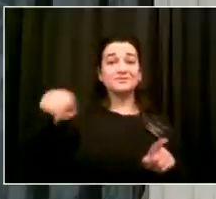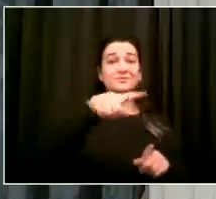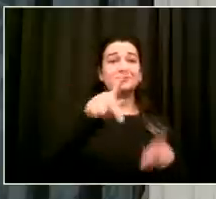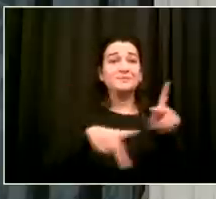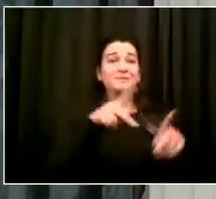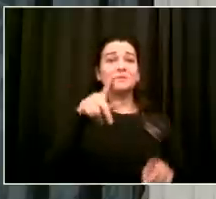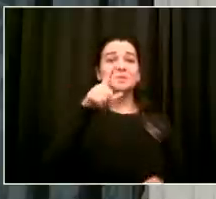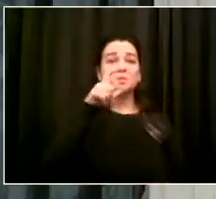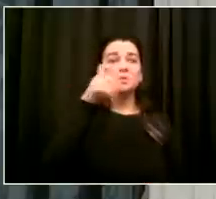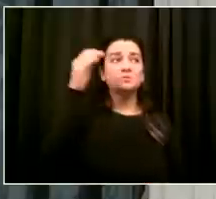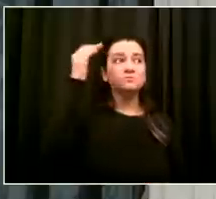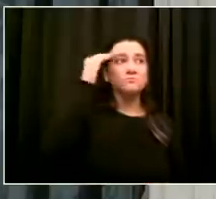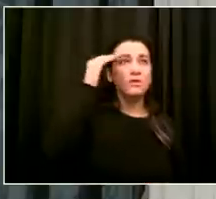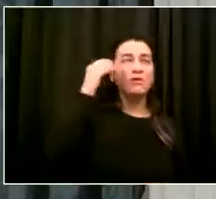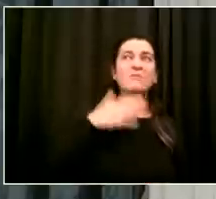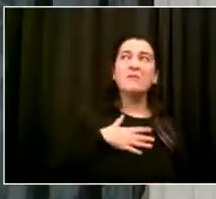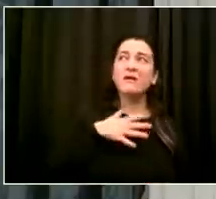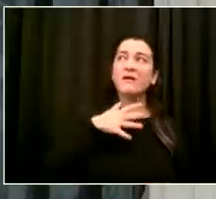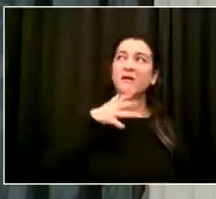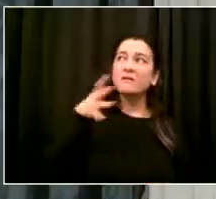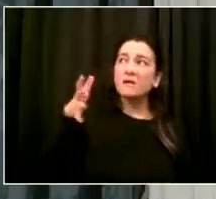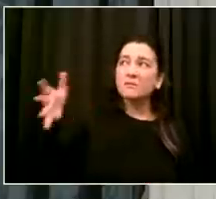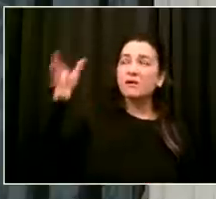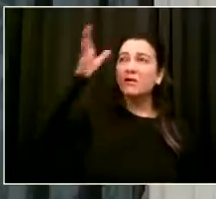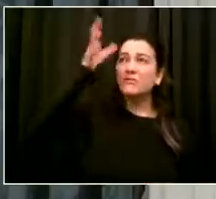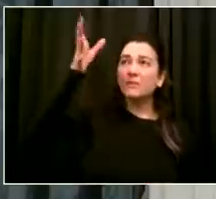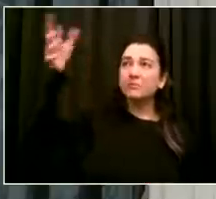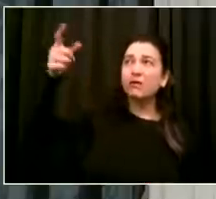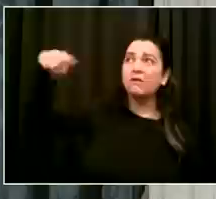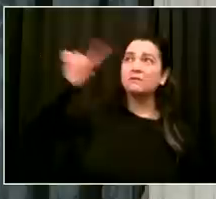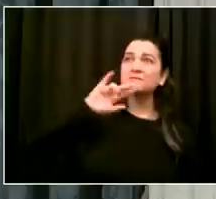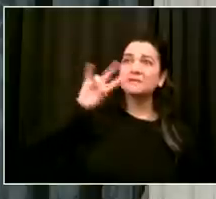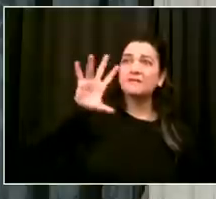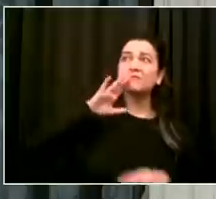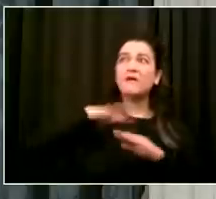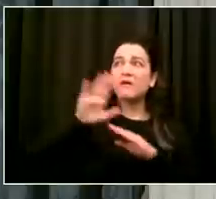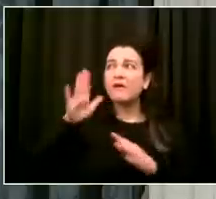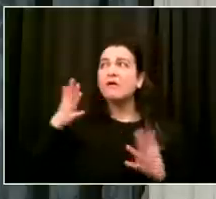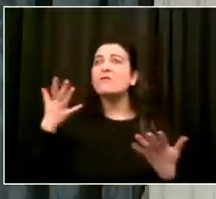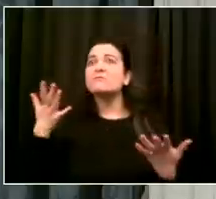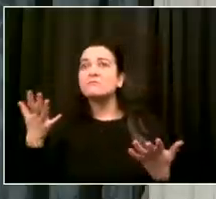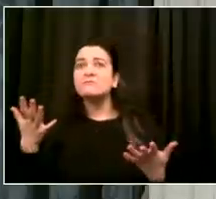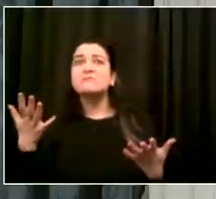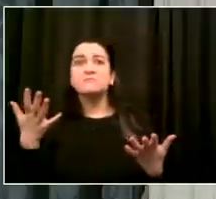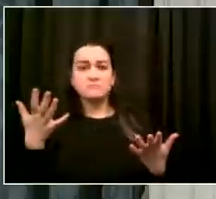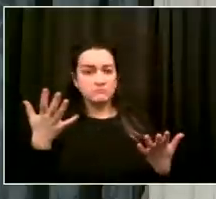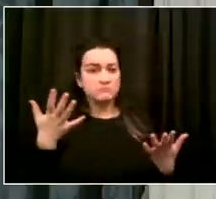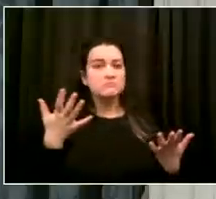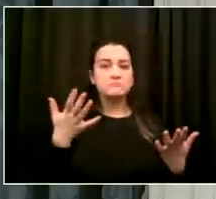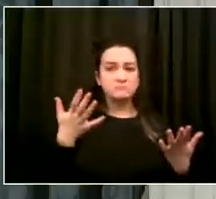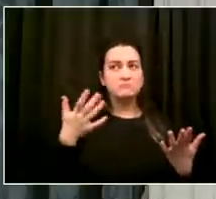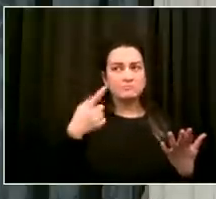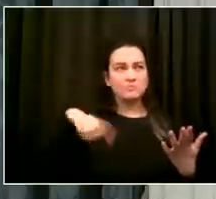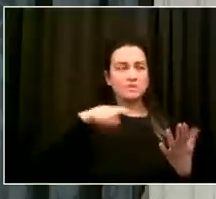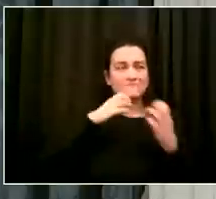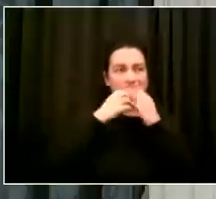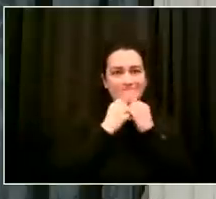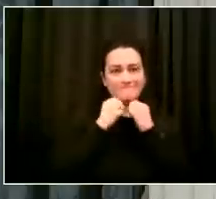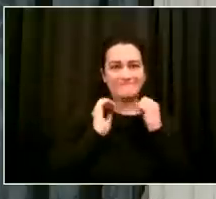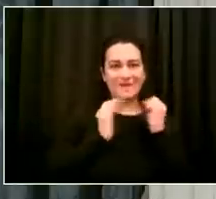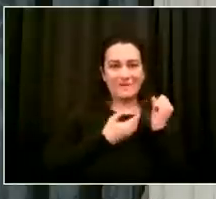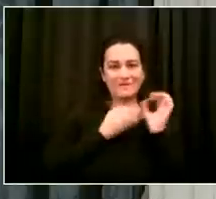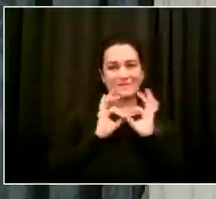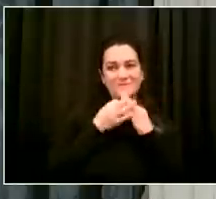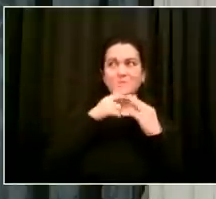friends, living in fear at the risk that they or someone they love would be affected with this disease.